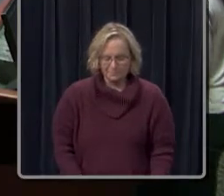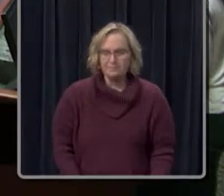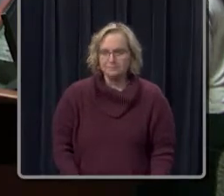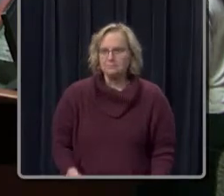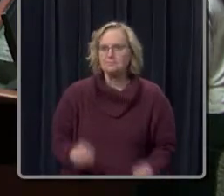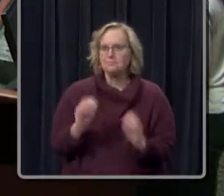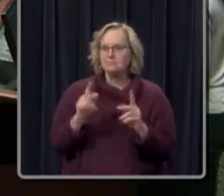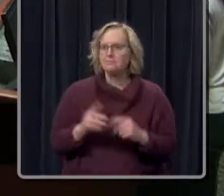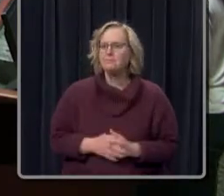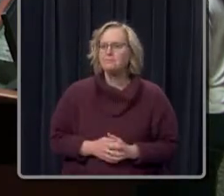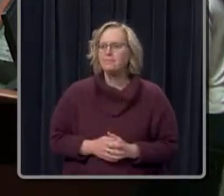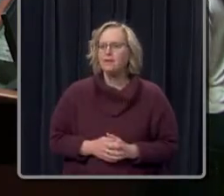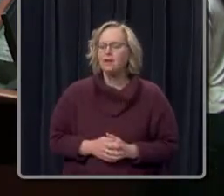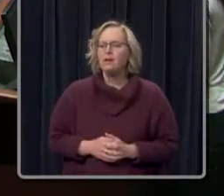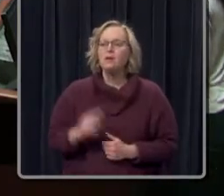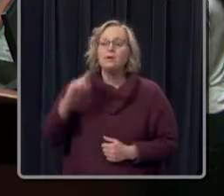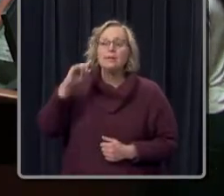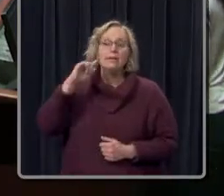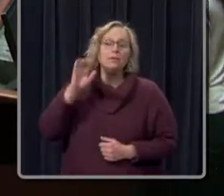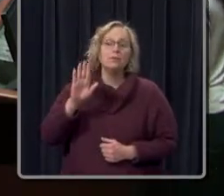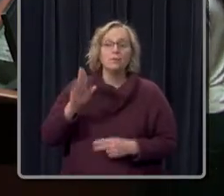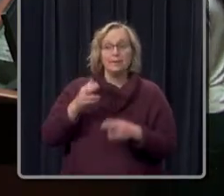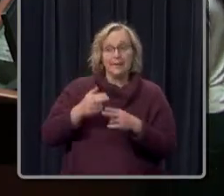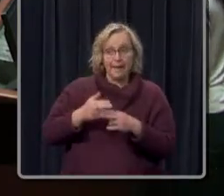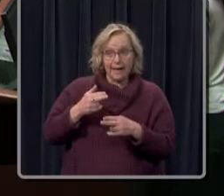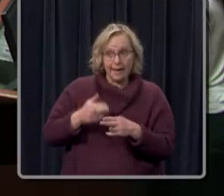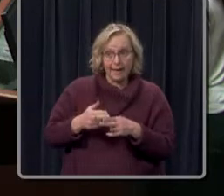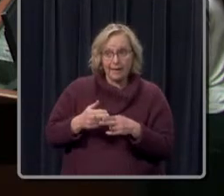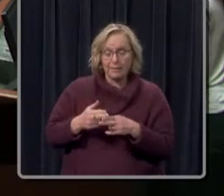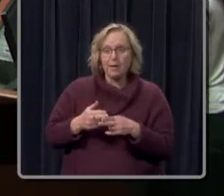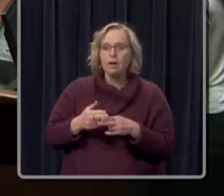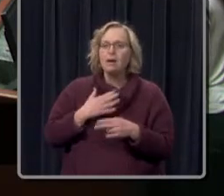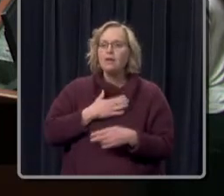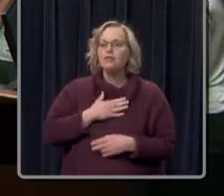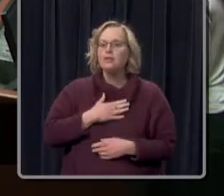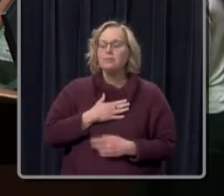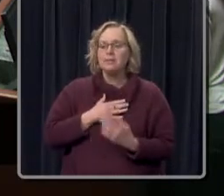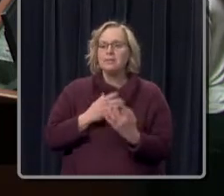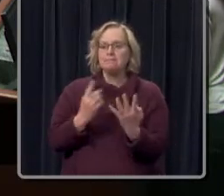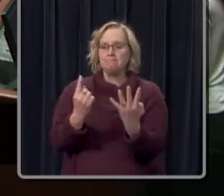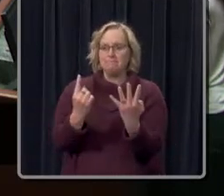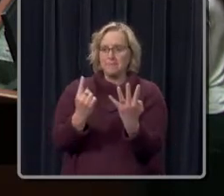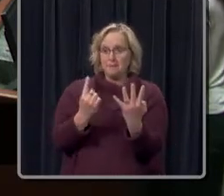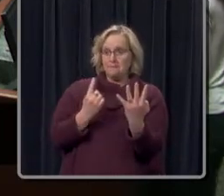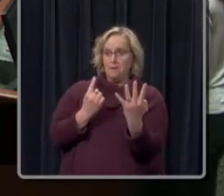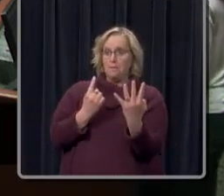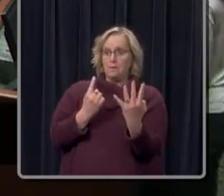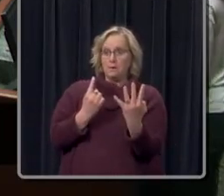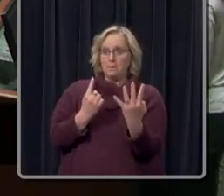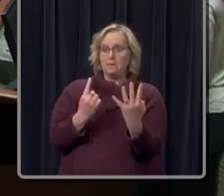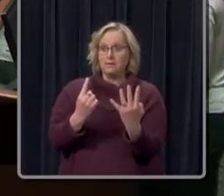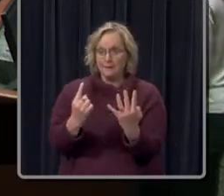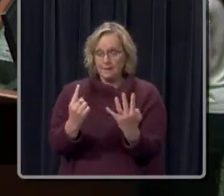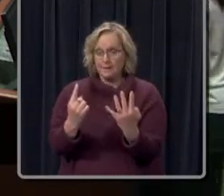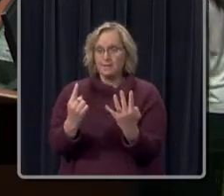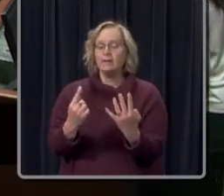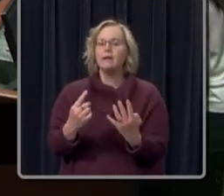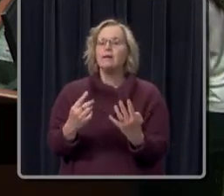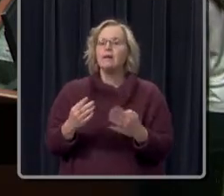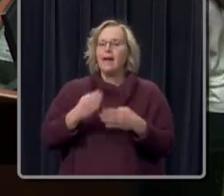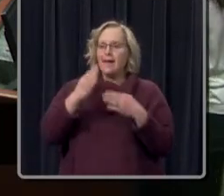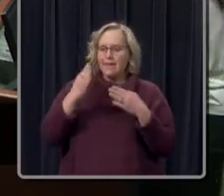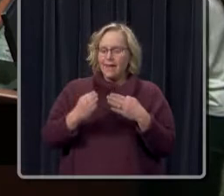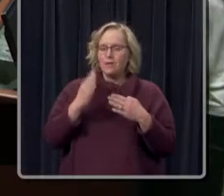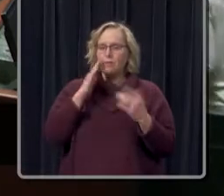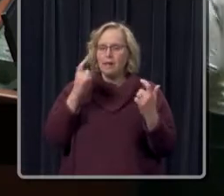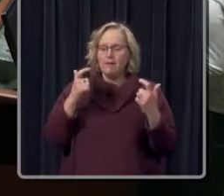All right, when you hear your name, I just ask that you step forward, and then at the end, we'll take a really